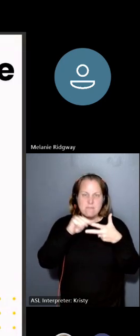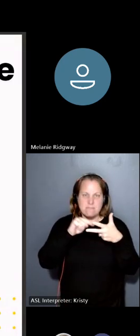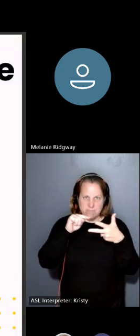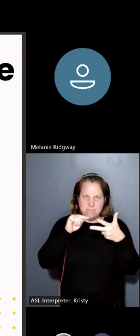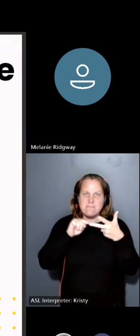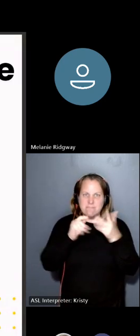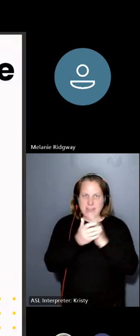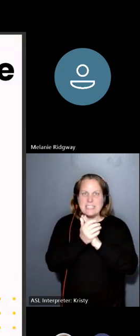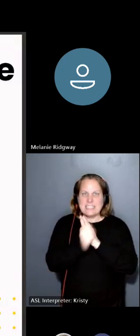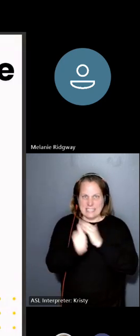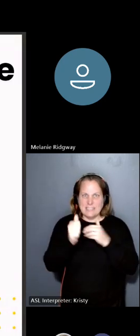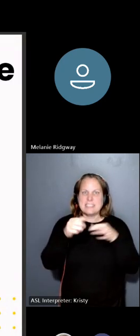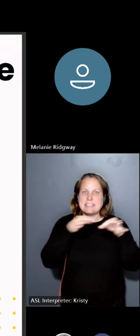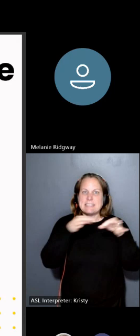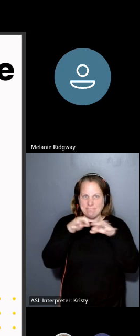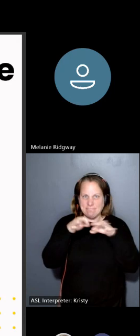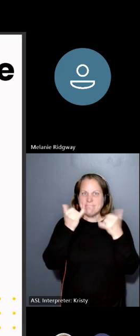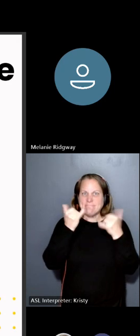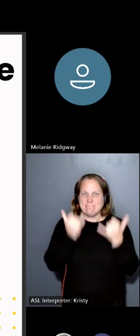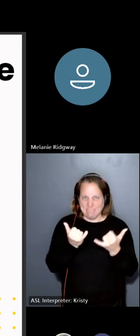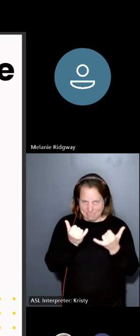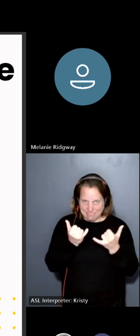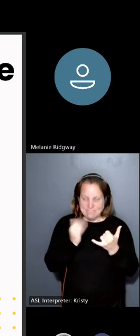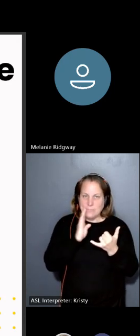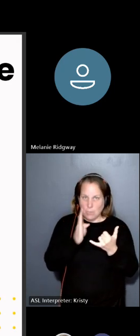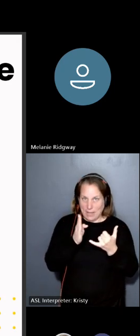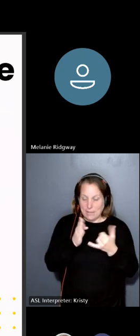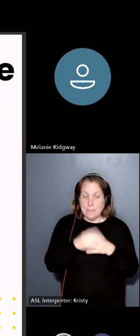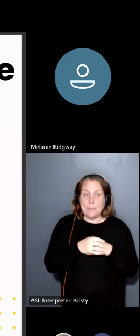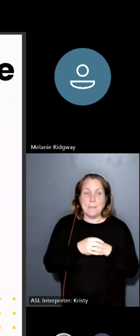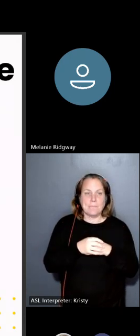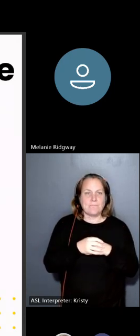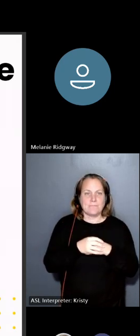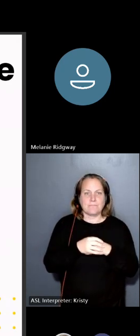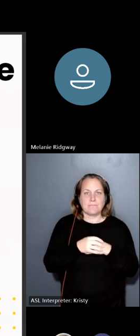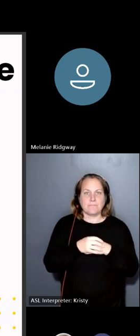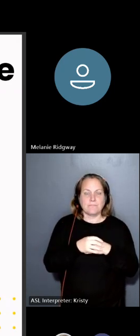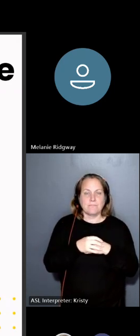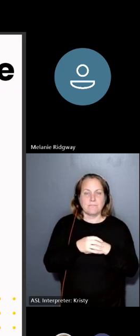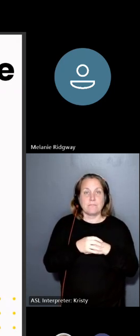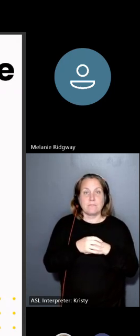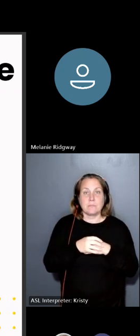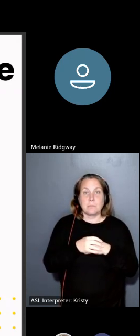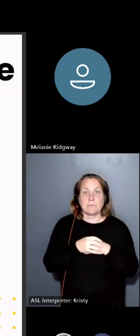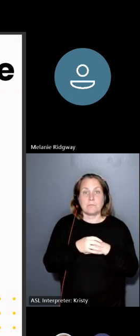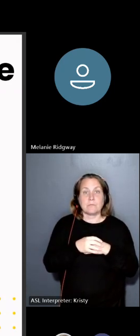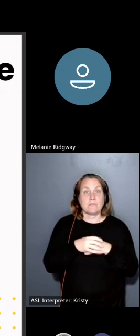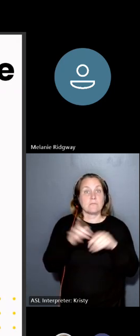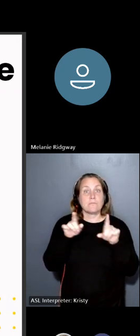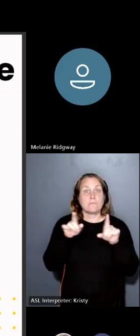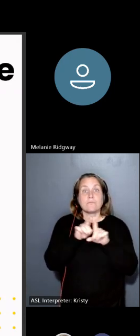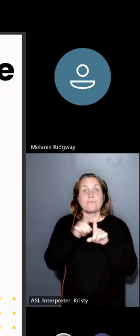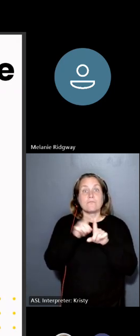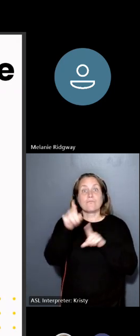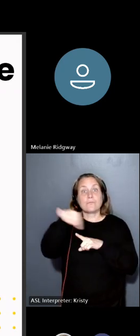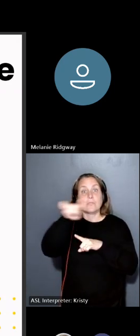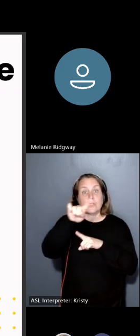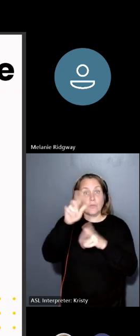the webinar, and you can read the details when you upload